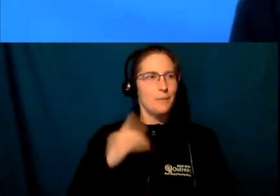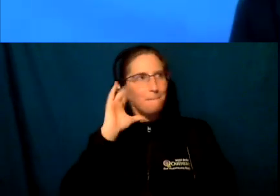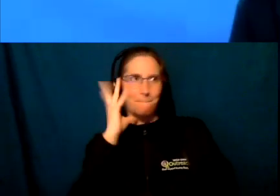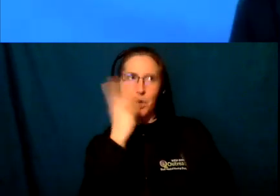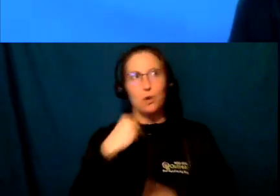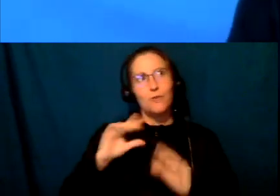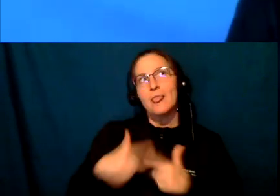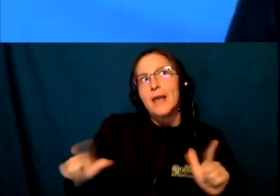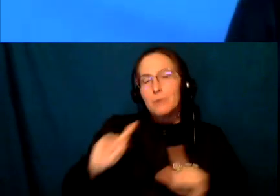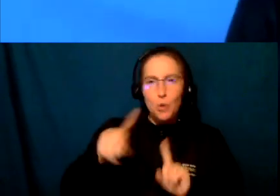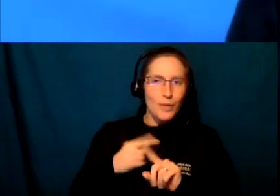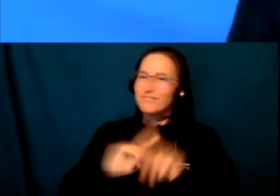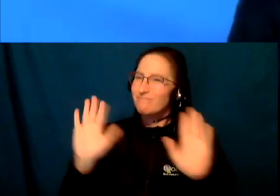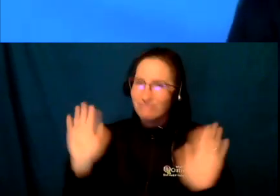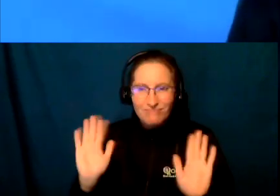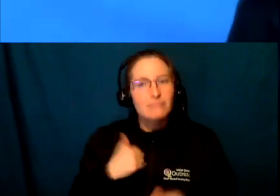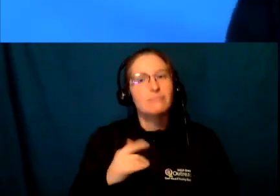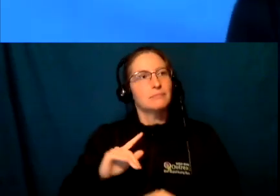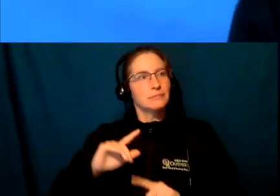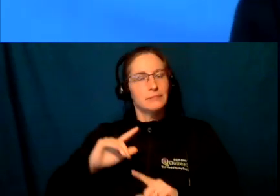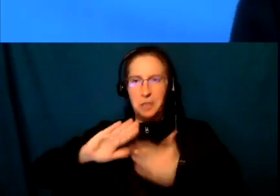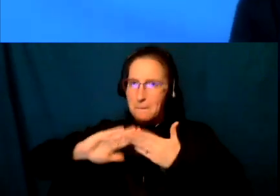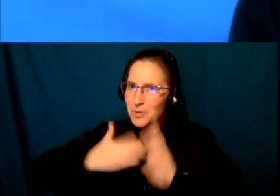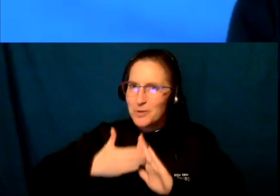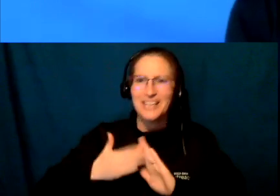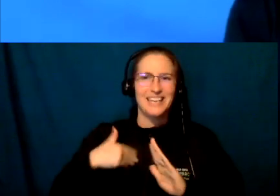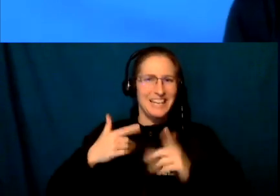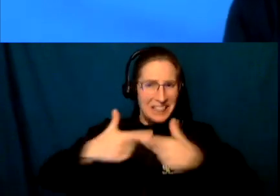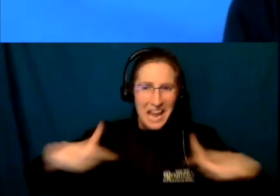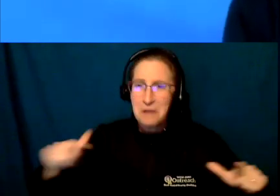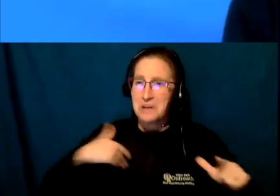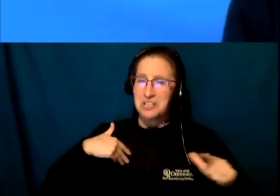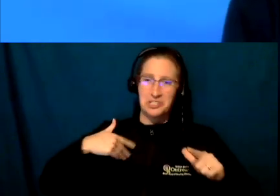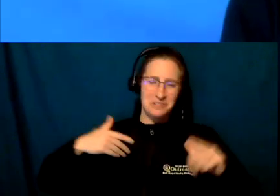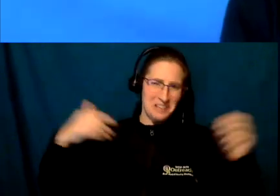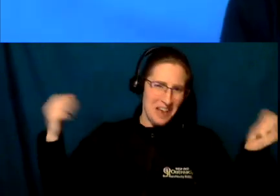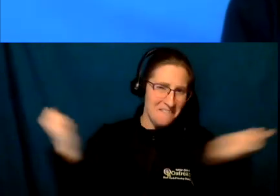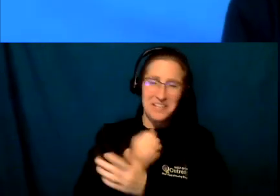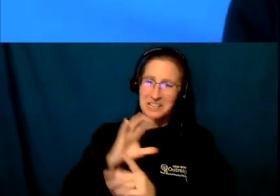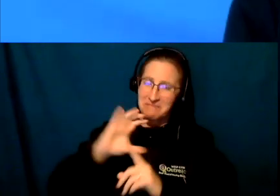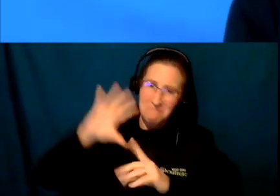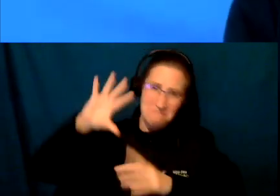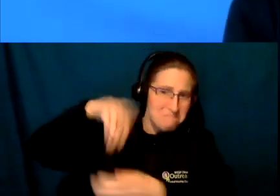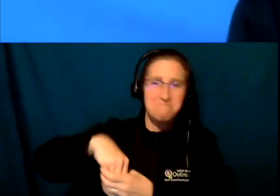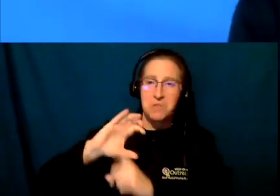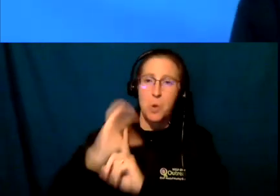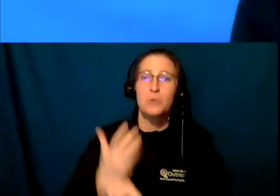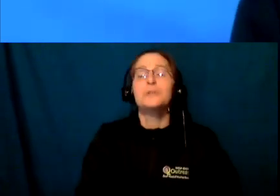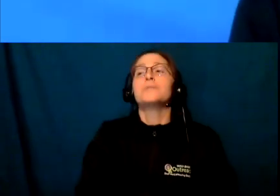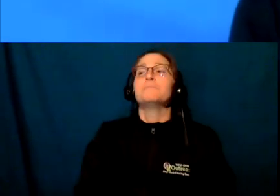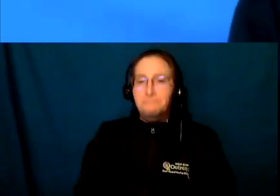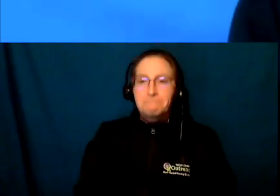whole culture and community like involved with that. So after that, I decided that I did want to become